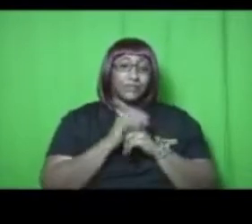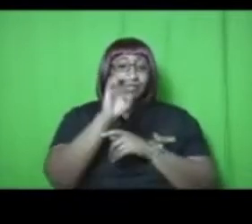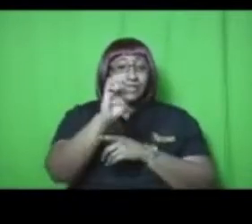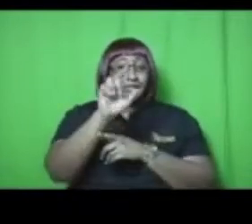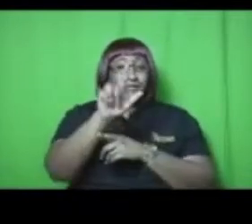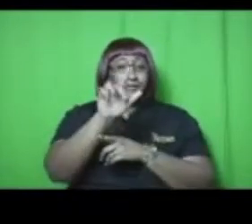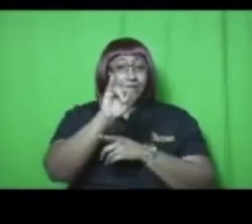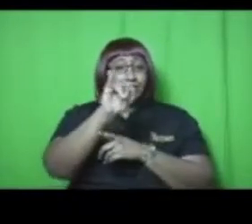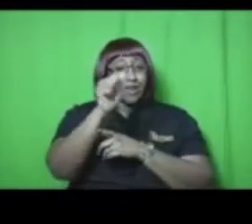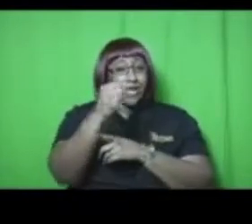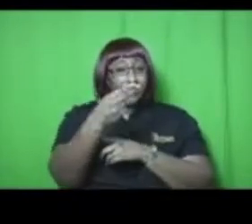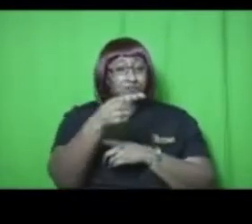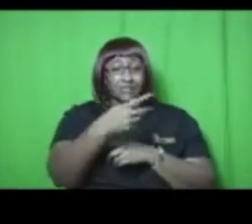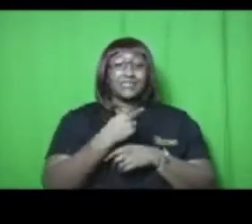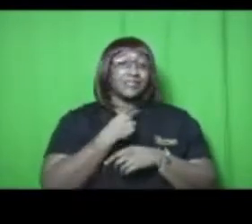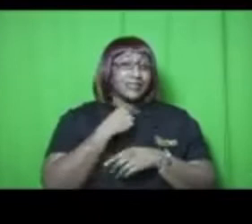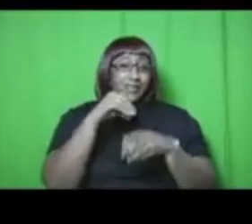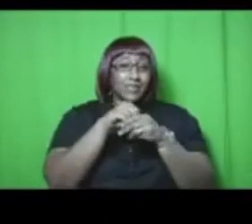Elijah was confined to a cave.